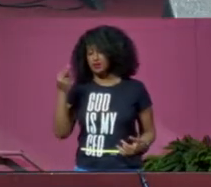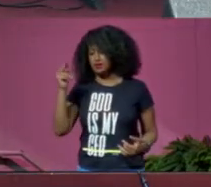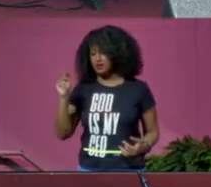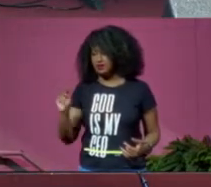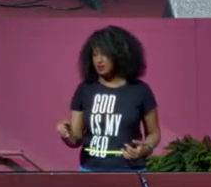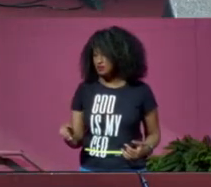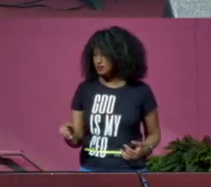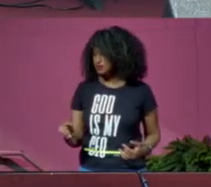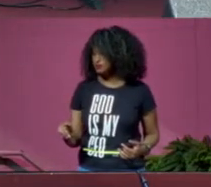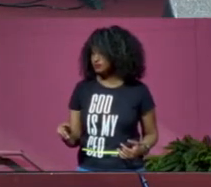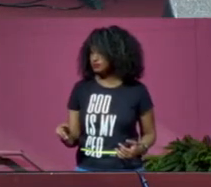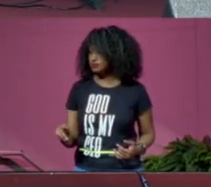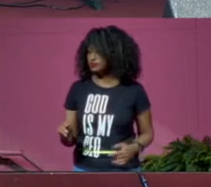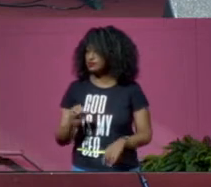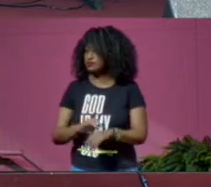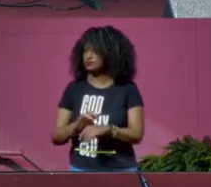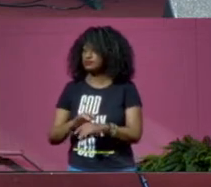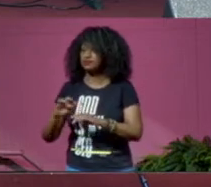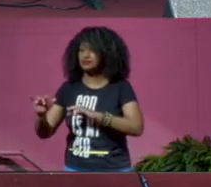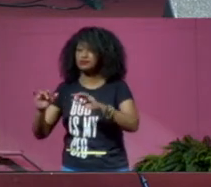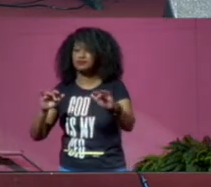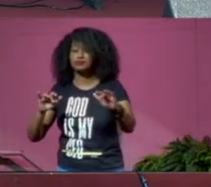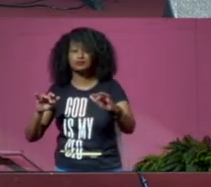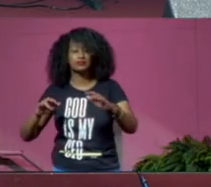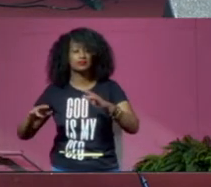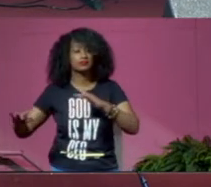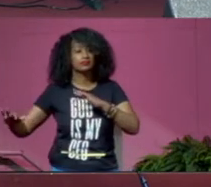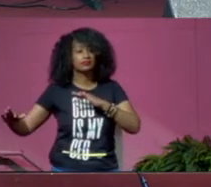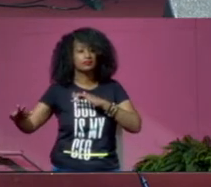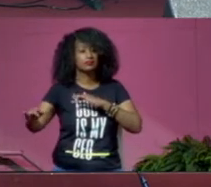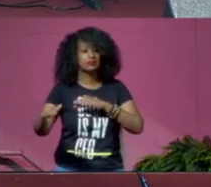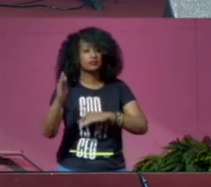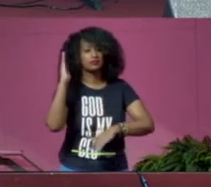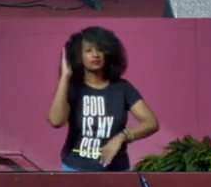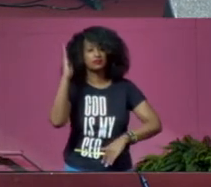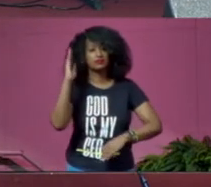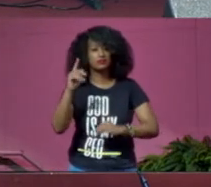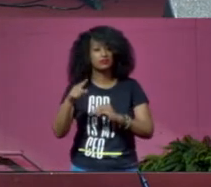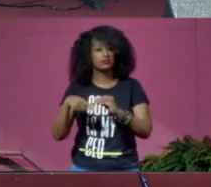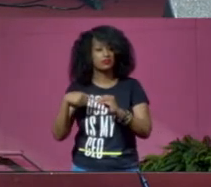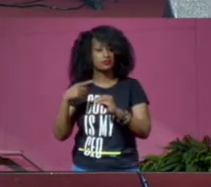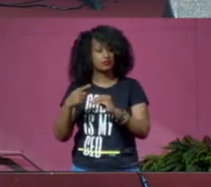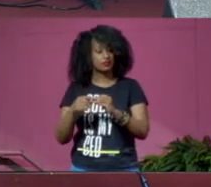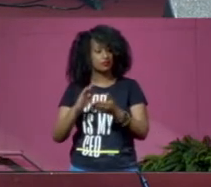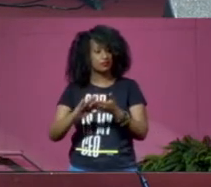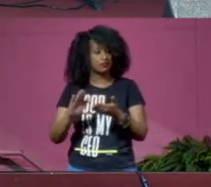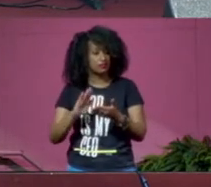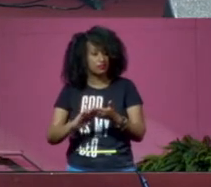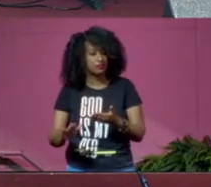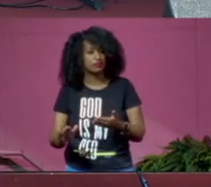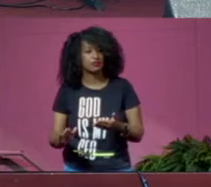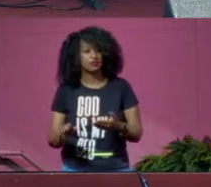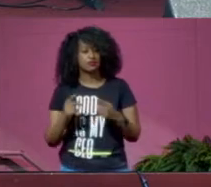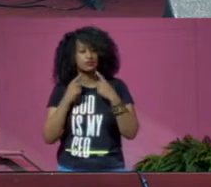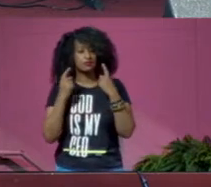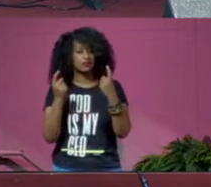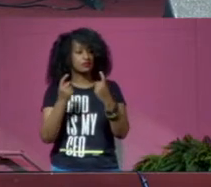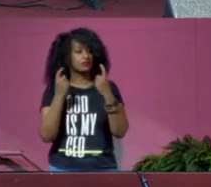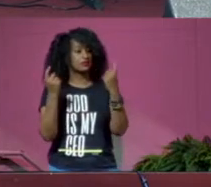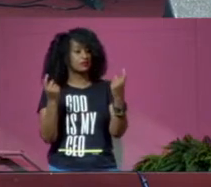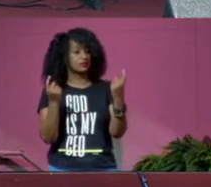wilderness, preaching a baptism of repentance for the forgiveness of sin. The whole